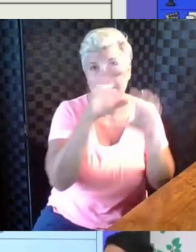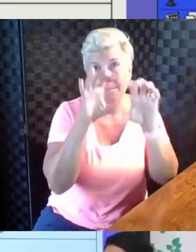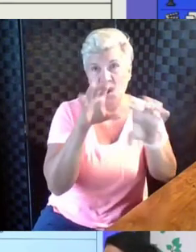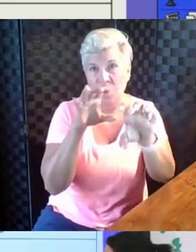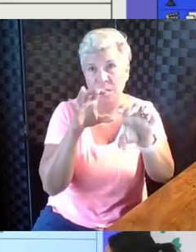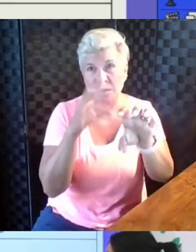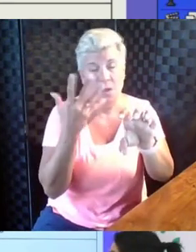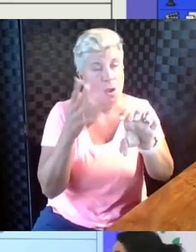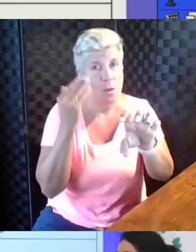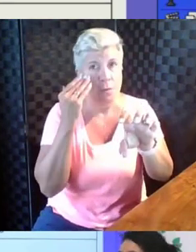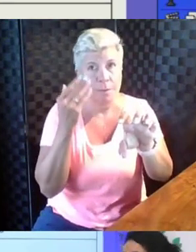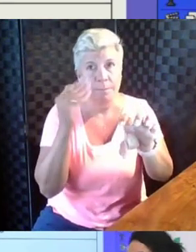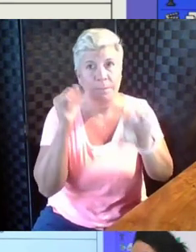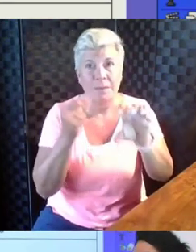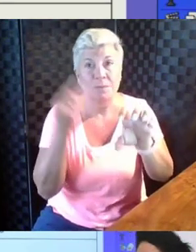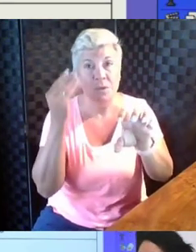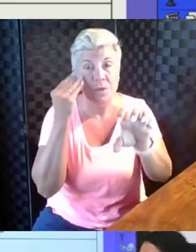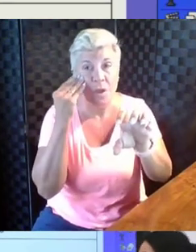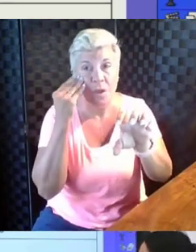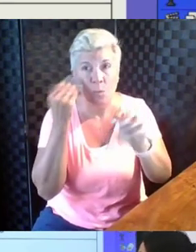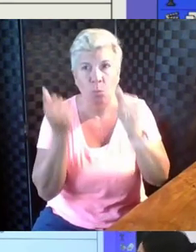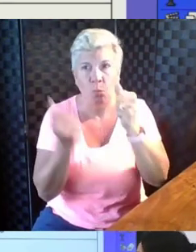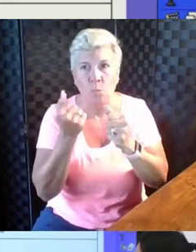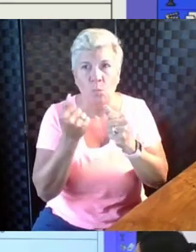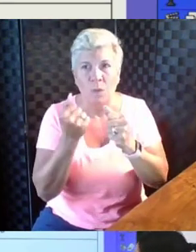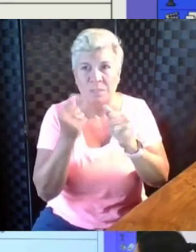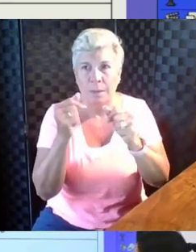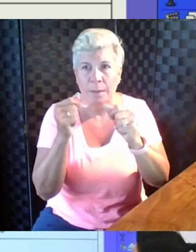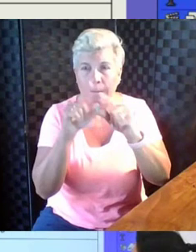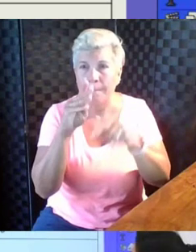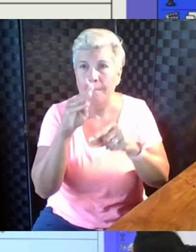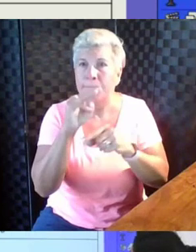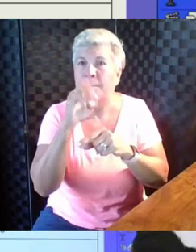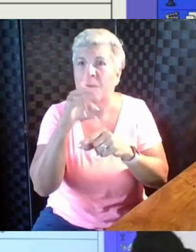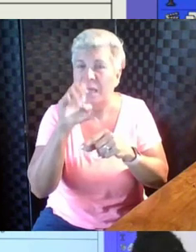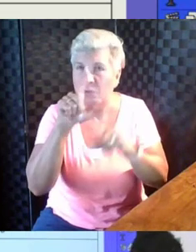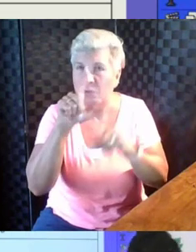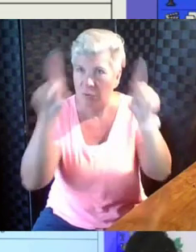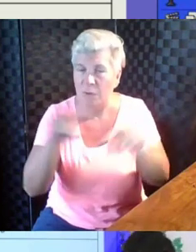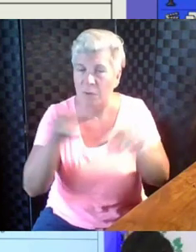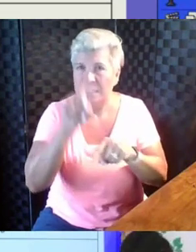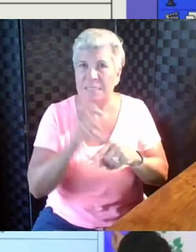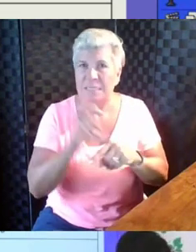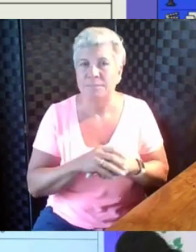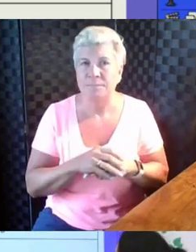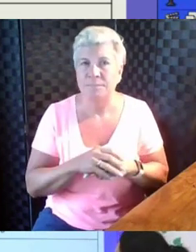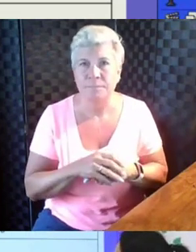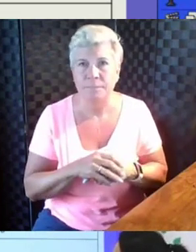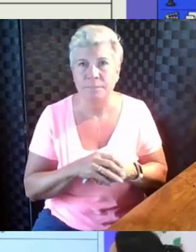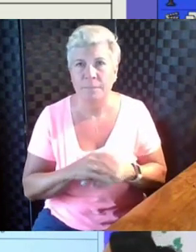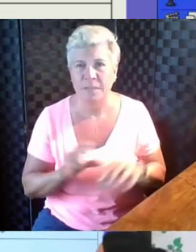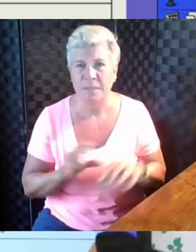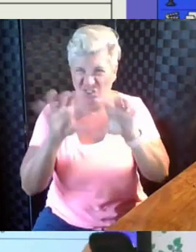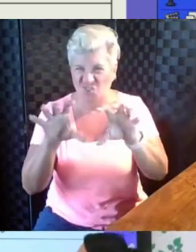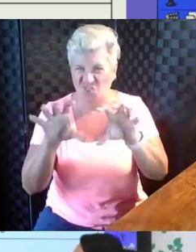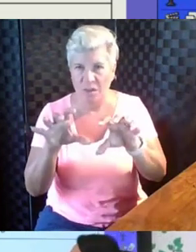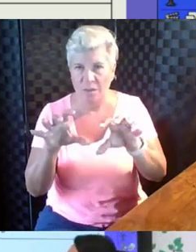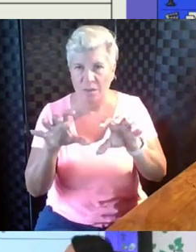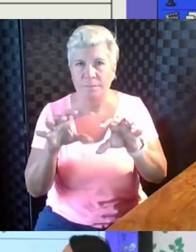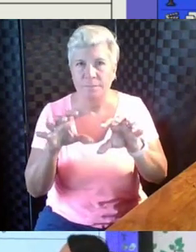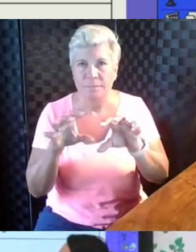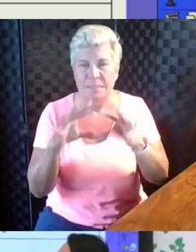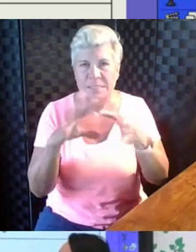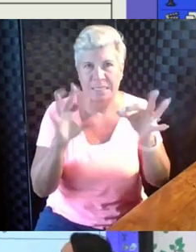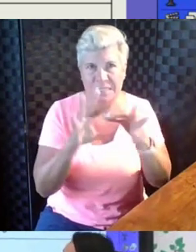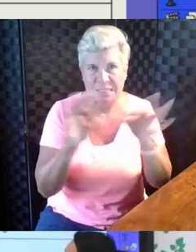should already be able to tell what kind of model or drawing I need to draw. Let's chunk this problem sentence